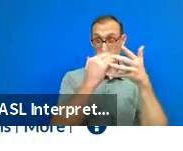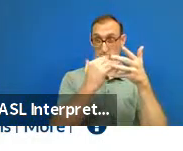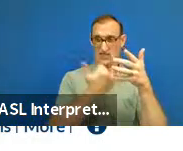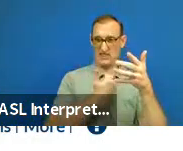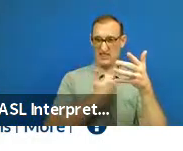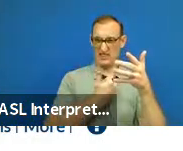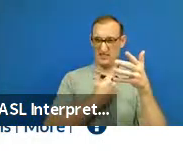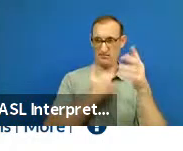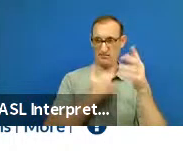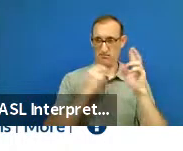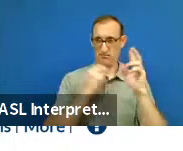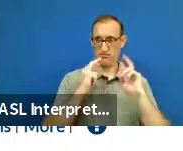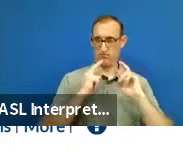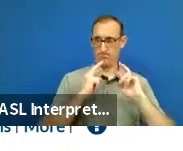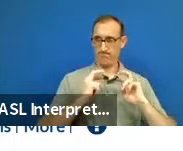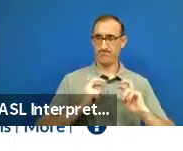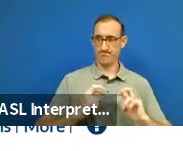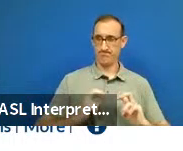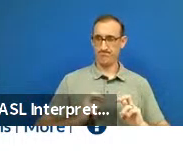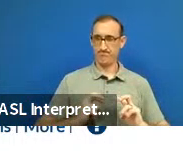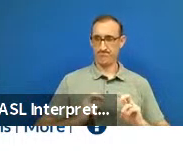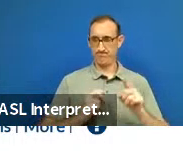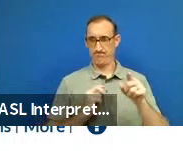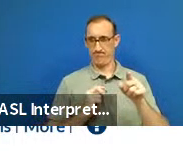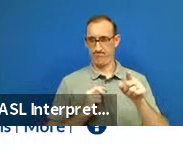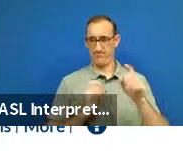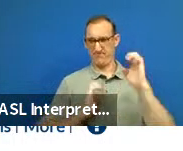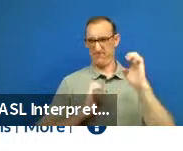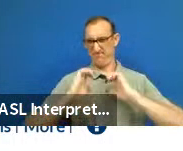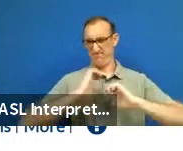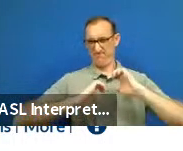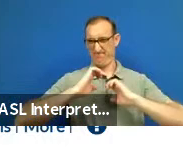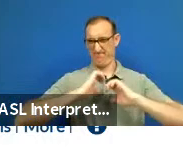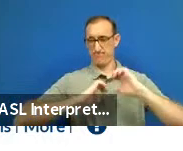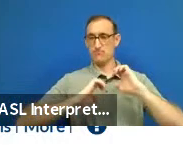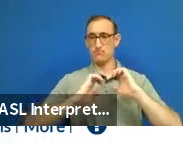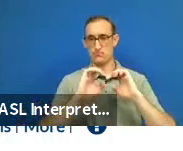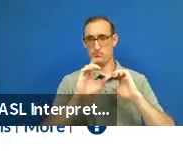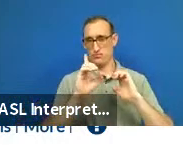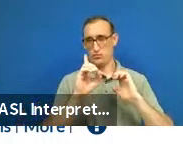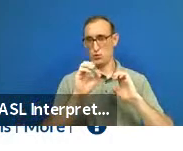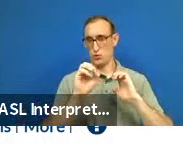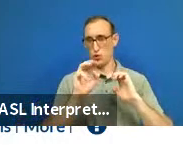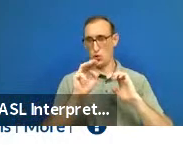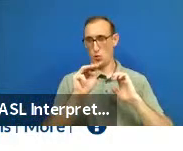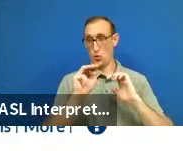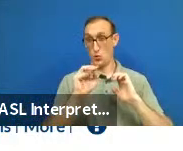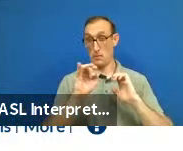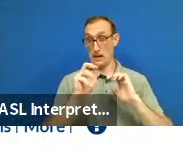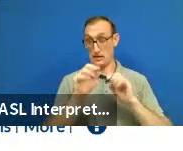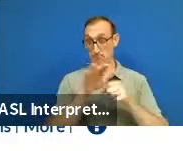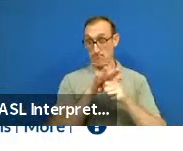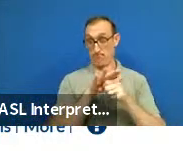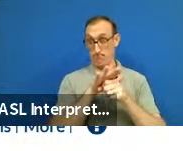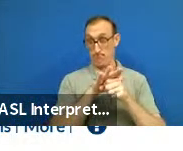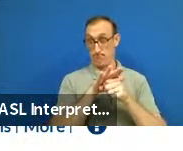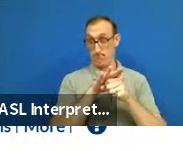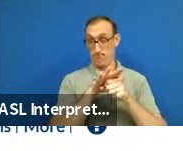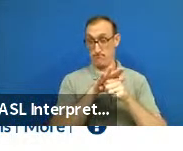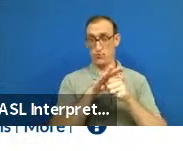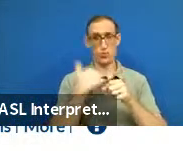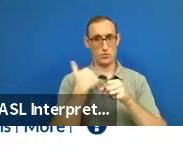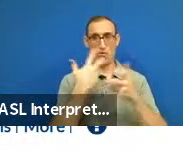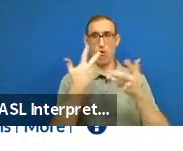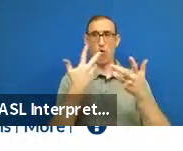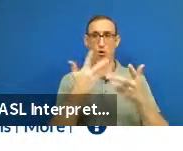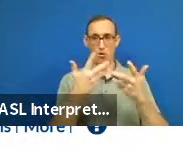self-evaluation. These are the domains, and we've already responded to these